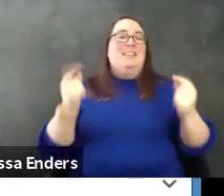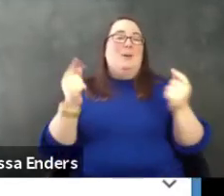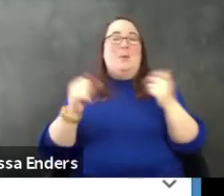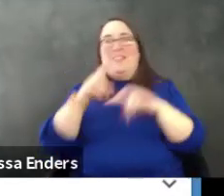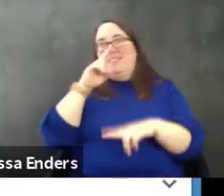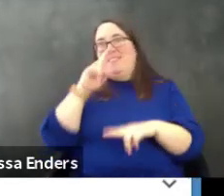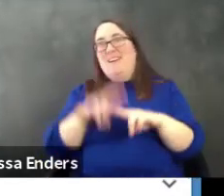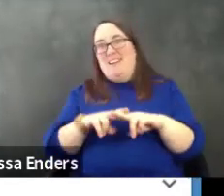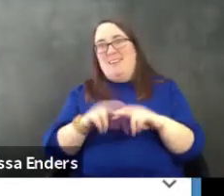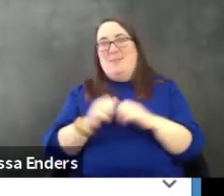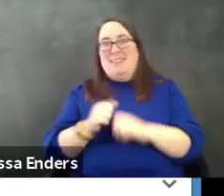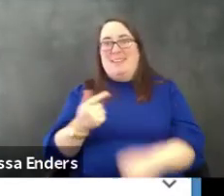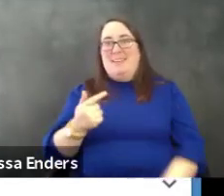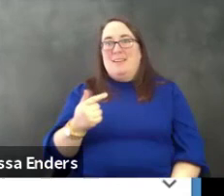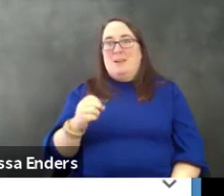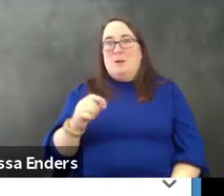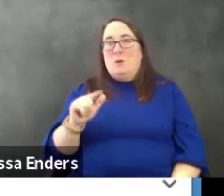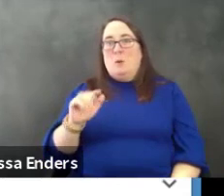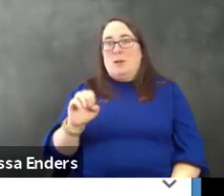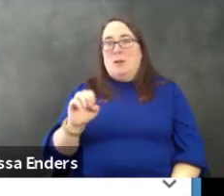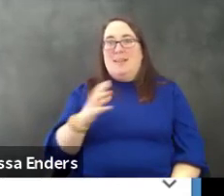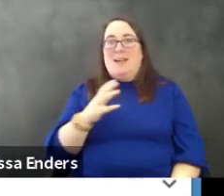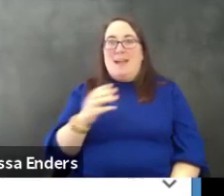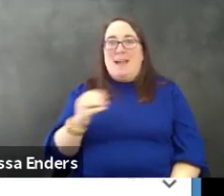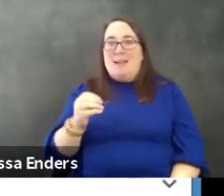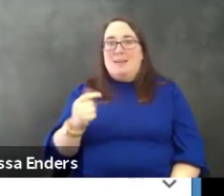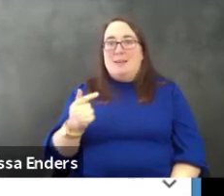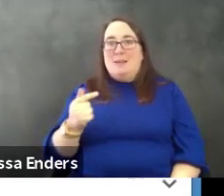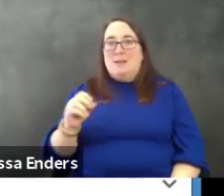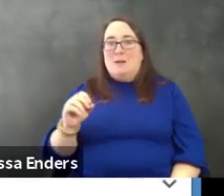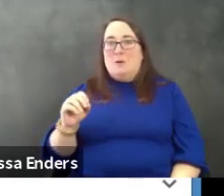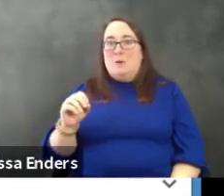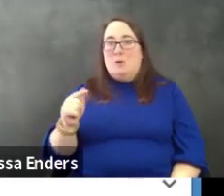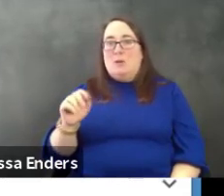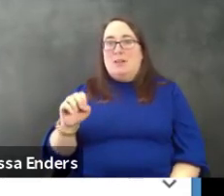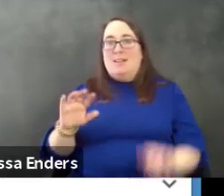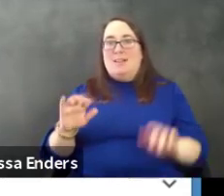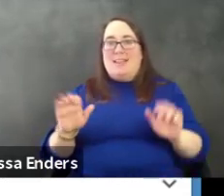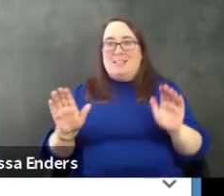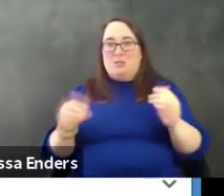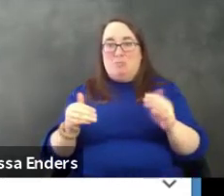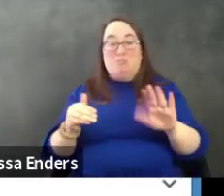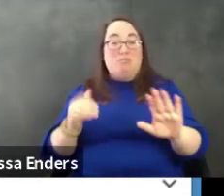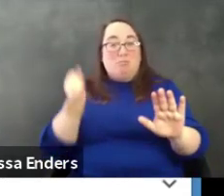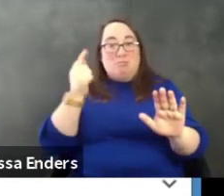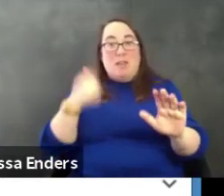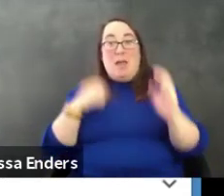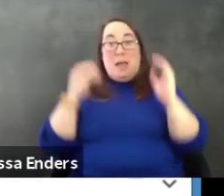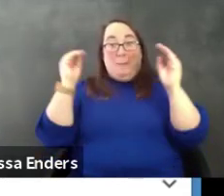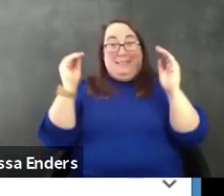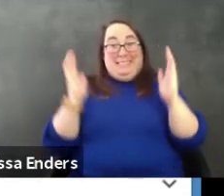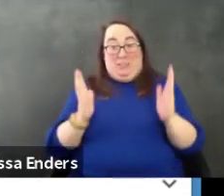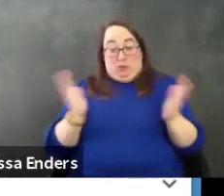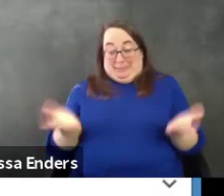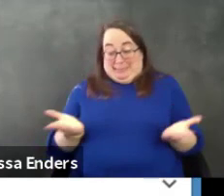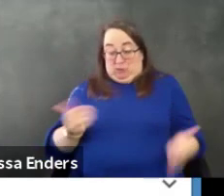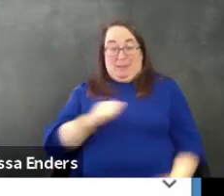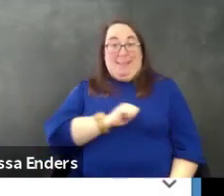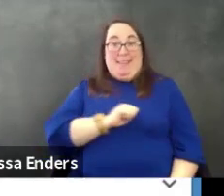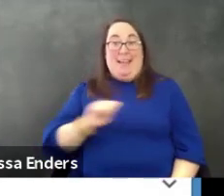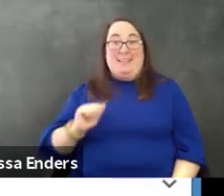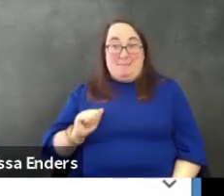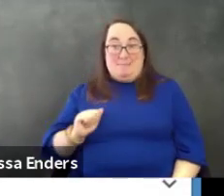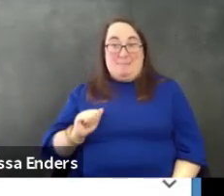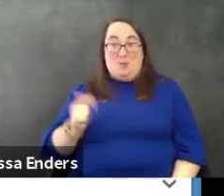with Google and Google Classroom. So as Lance said, I am an educator here in Atlanta. I've been an